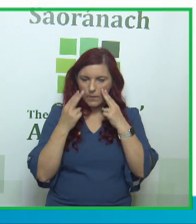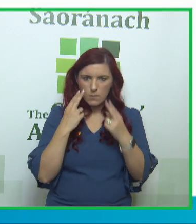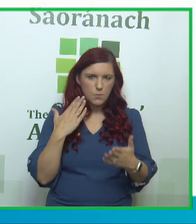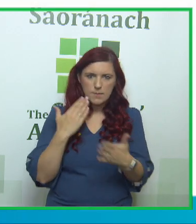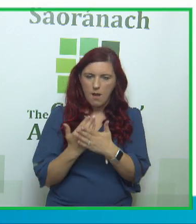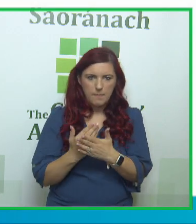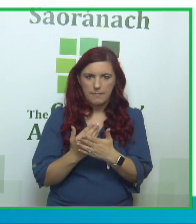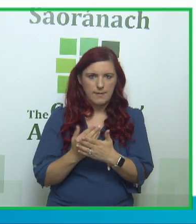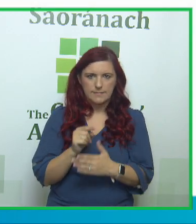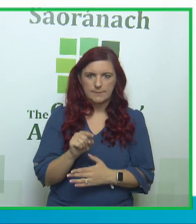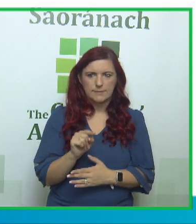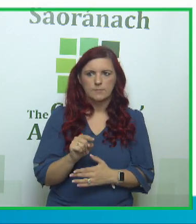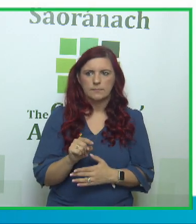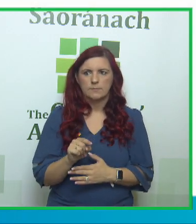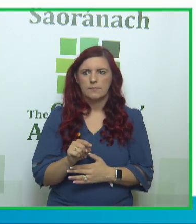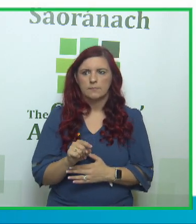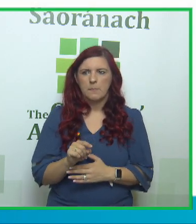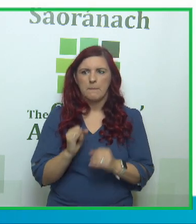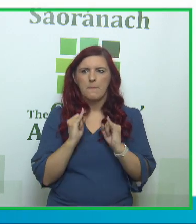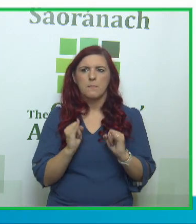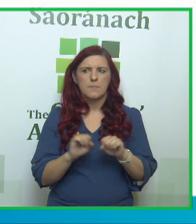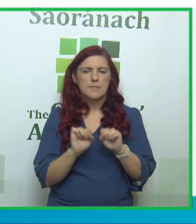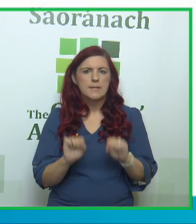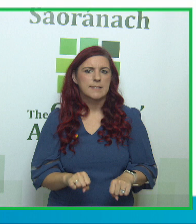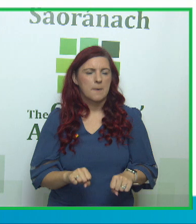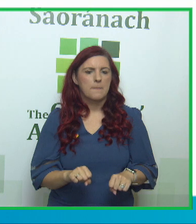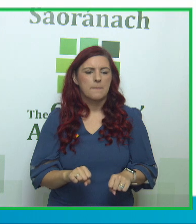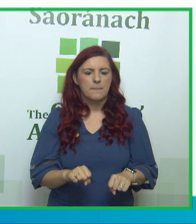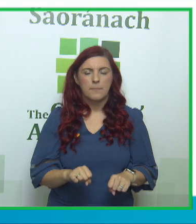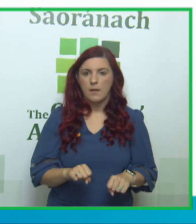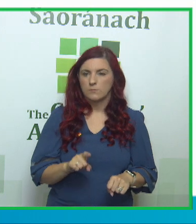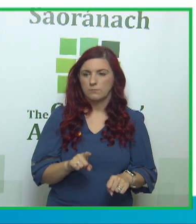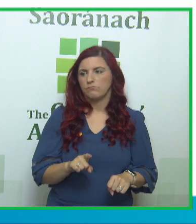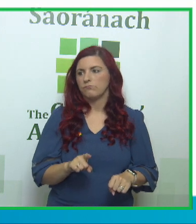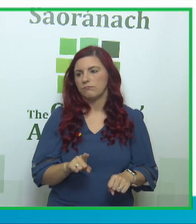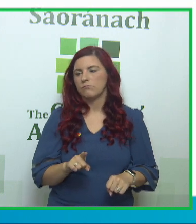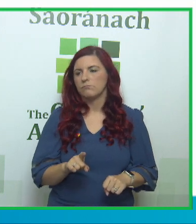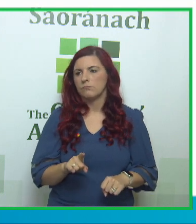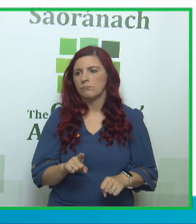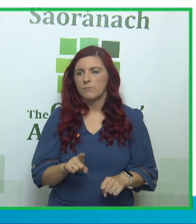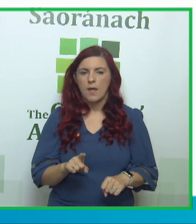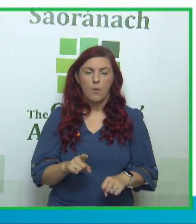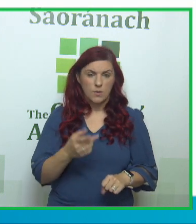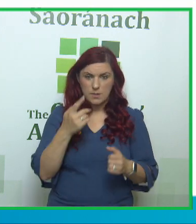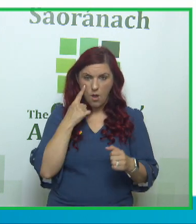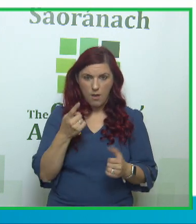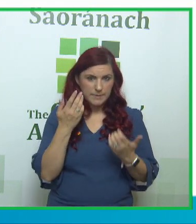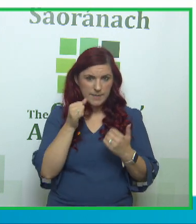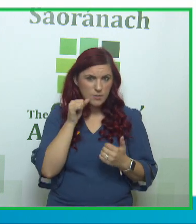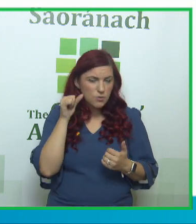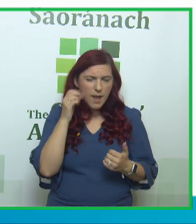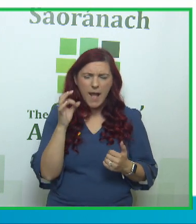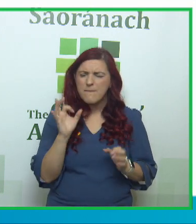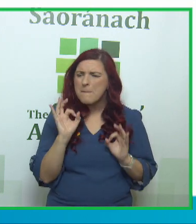very poor system that we're in. And listen, we seen the showcase yesterday. There are